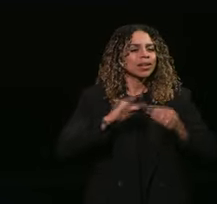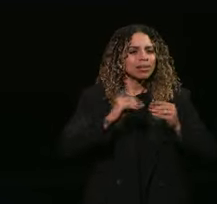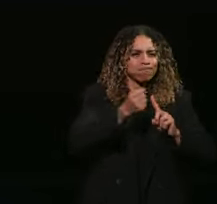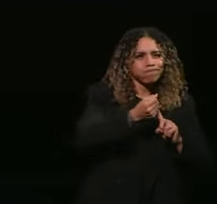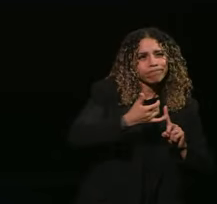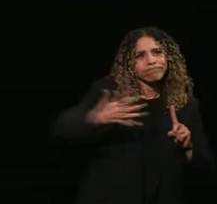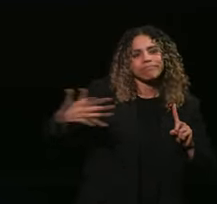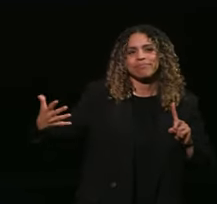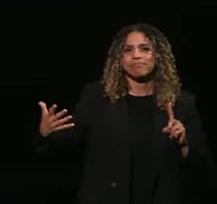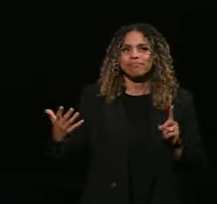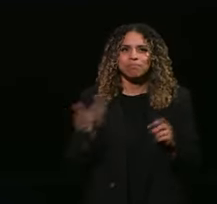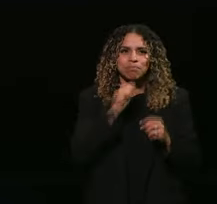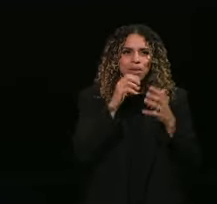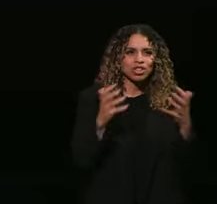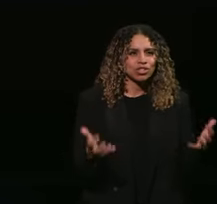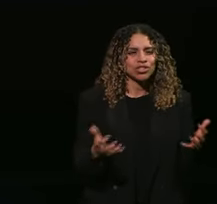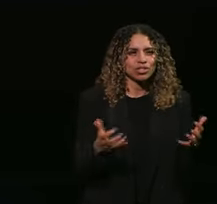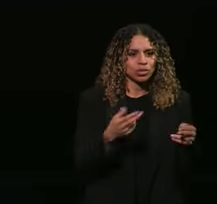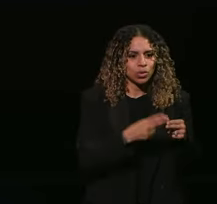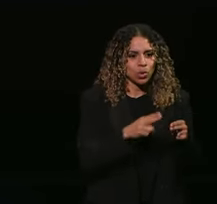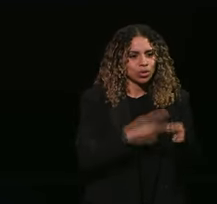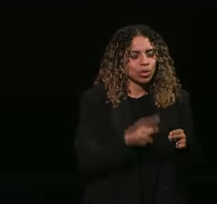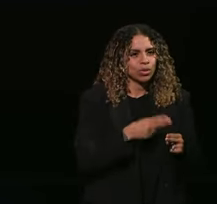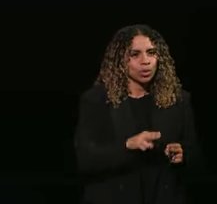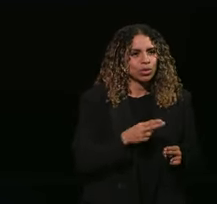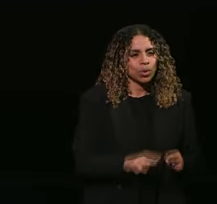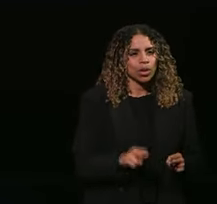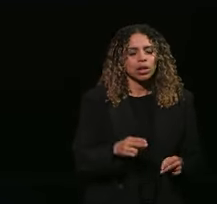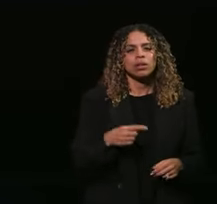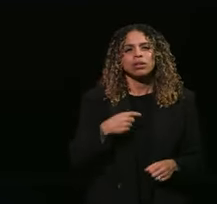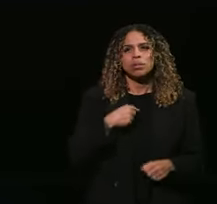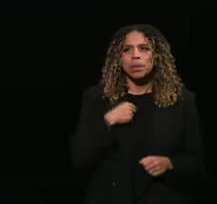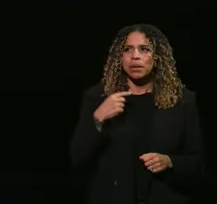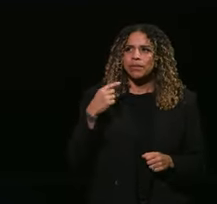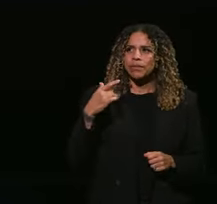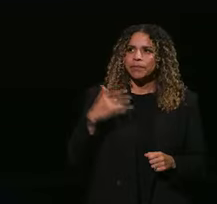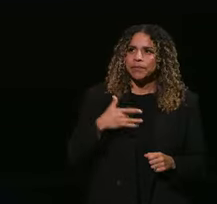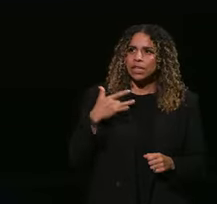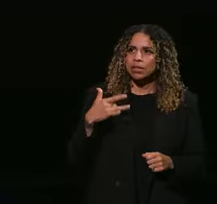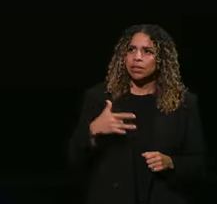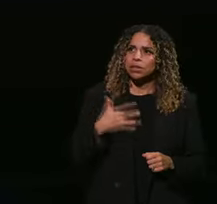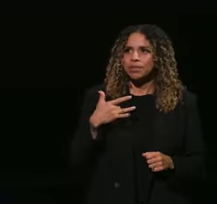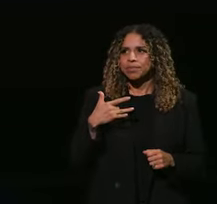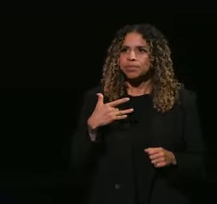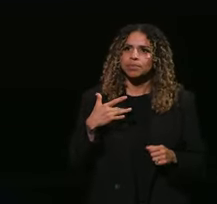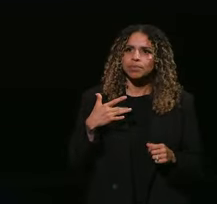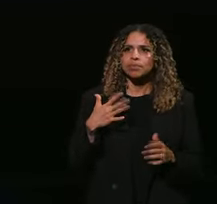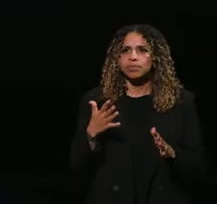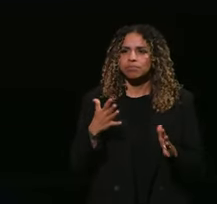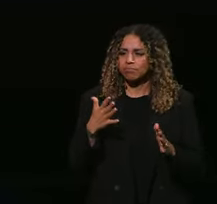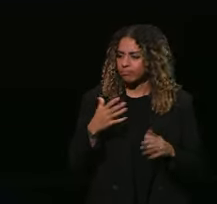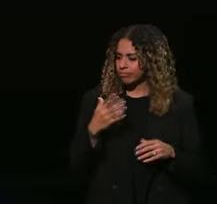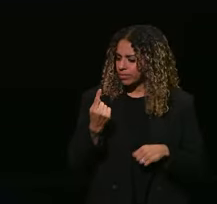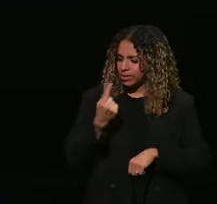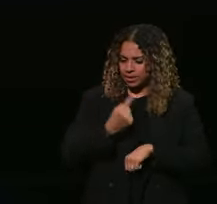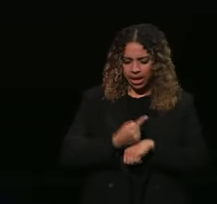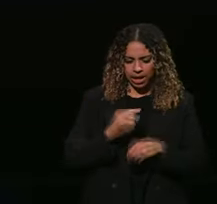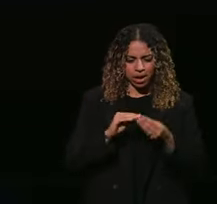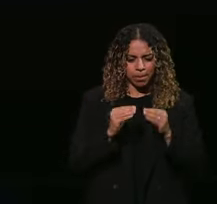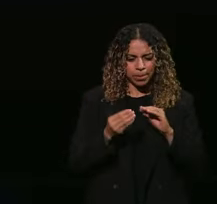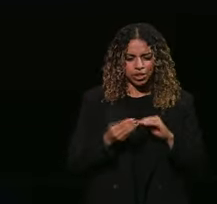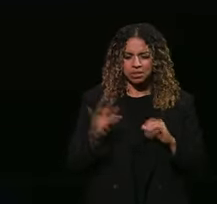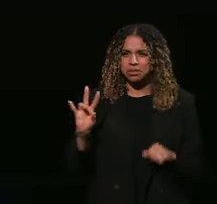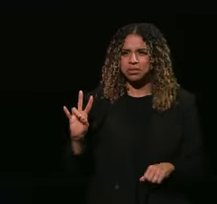short dispatches. But I think somewhere by the day, what, seven, I